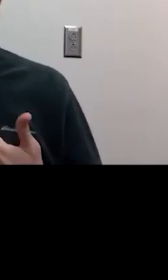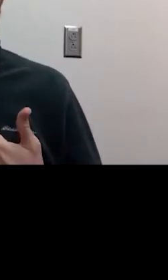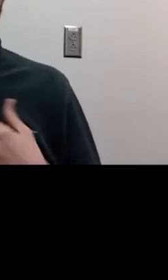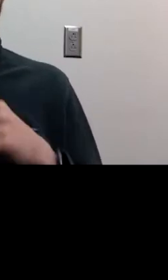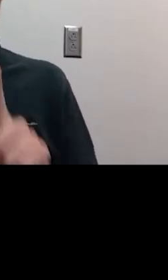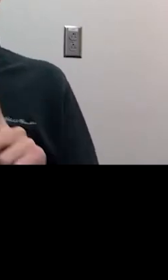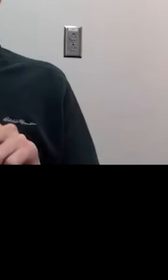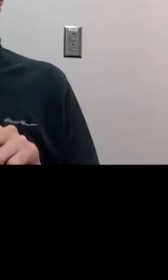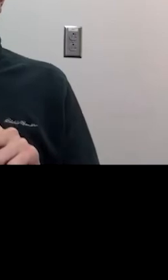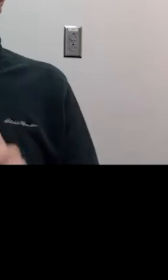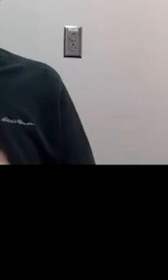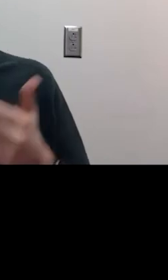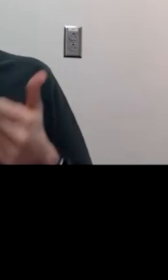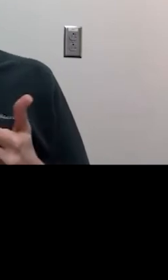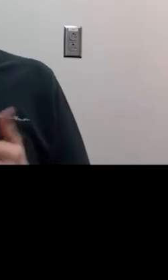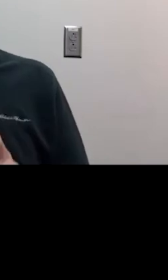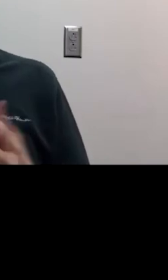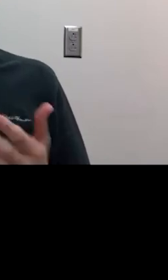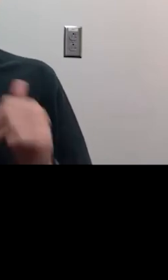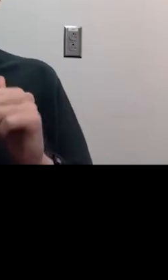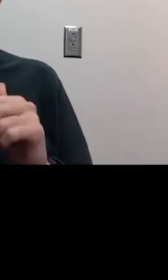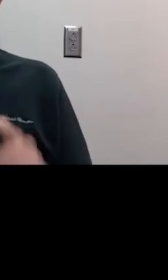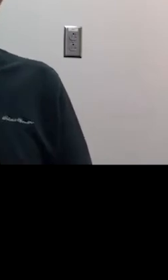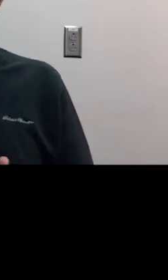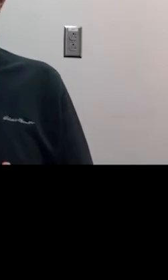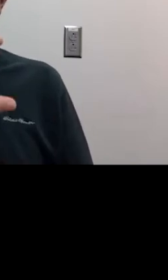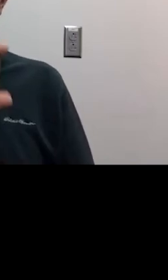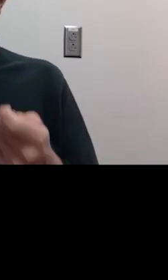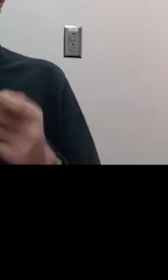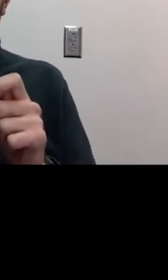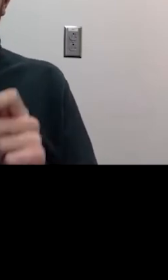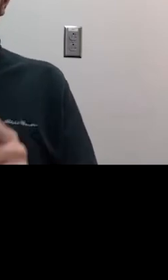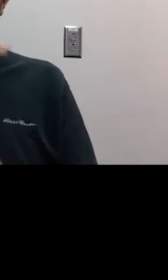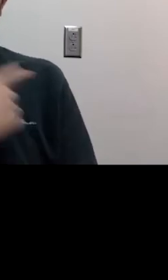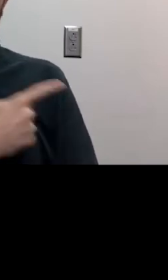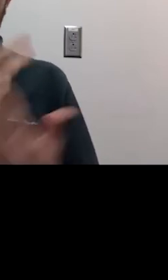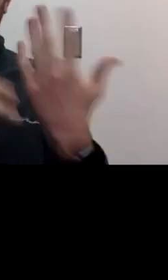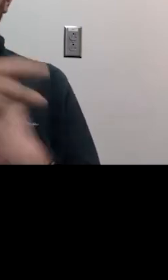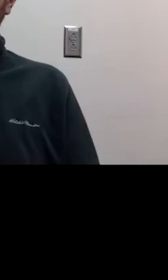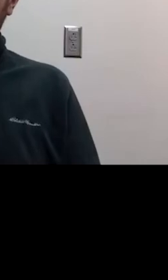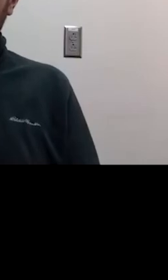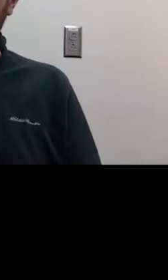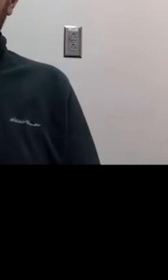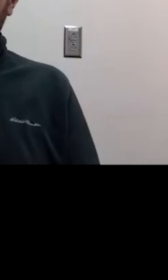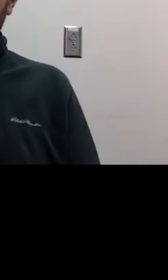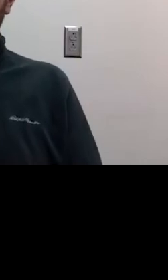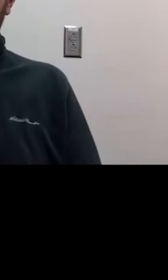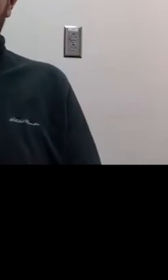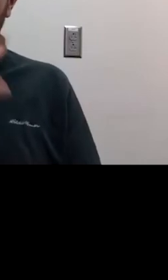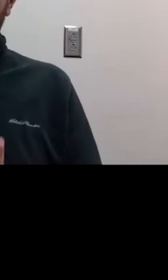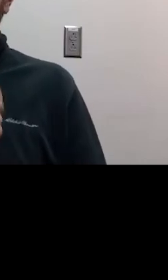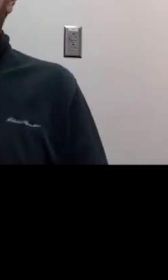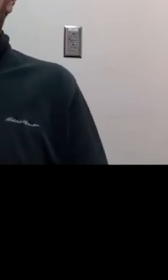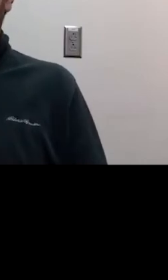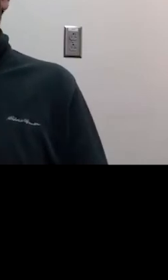is, which ways has URMC made adjustments for patients' social risk factors? And are we as a system aware of the adjustments,